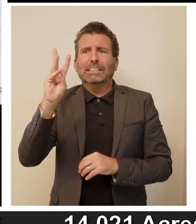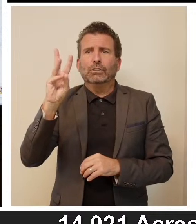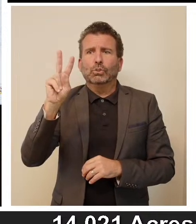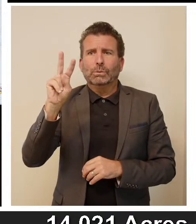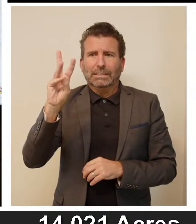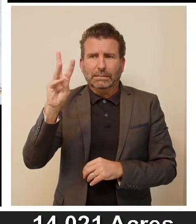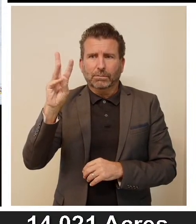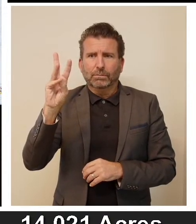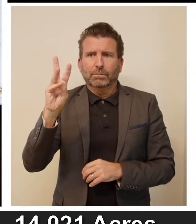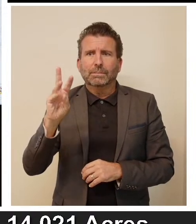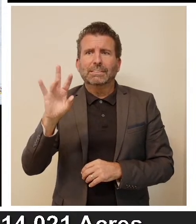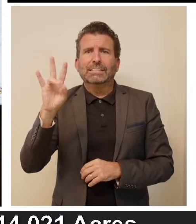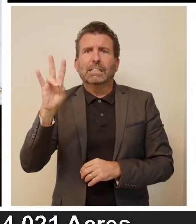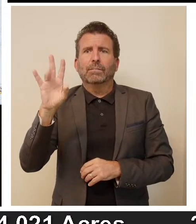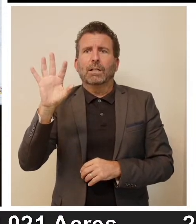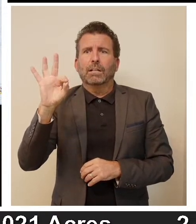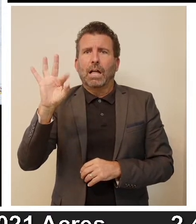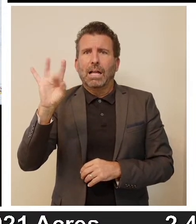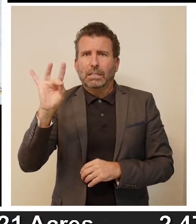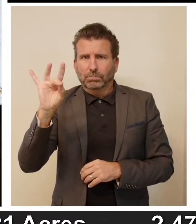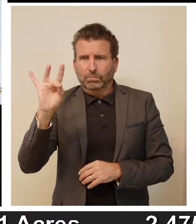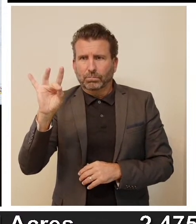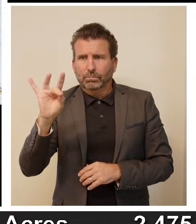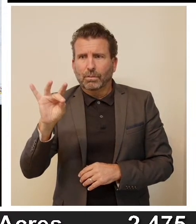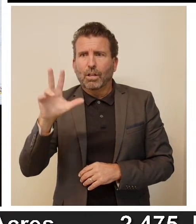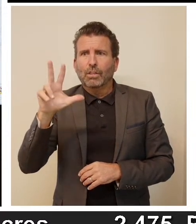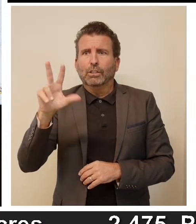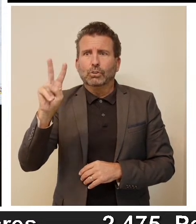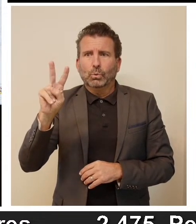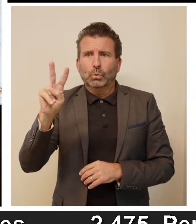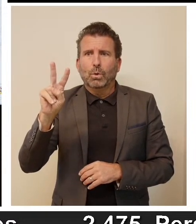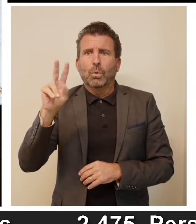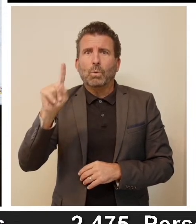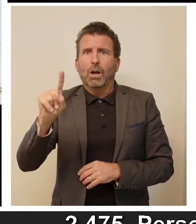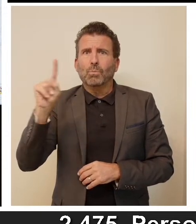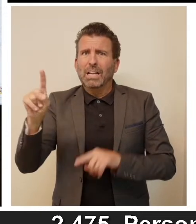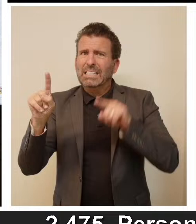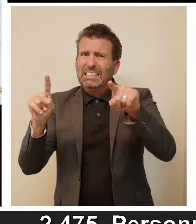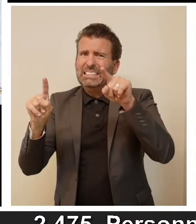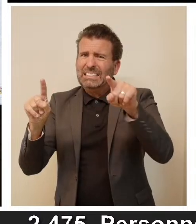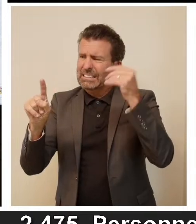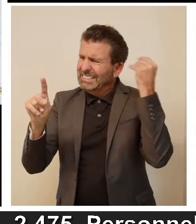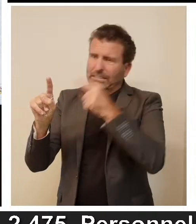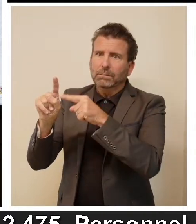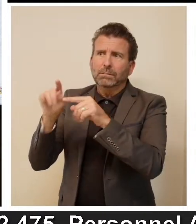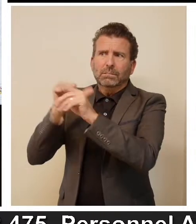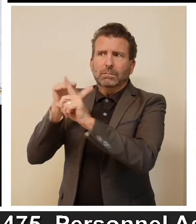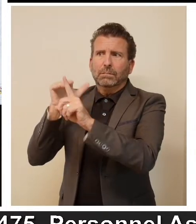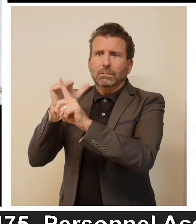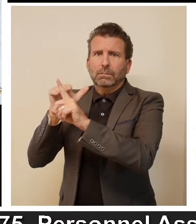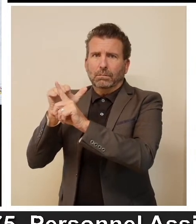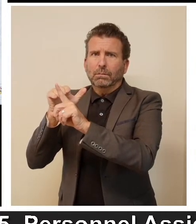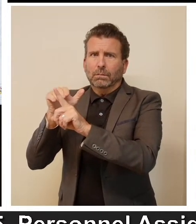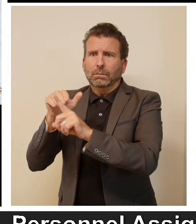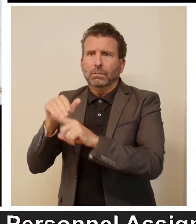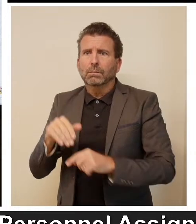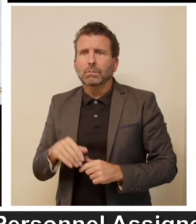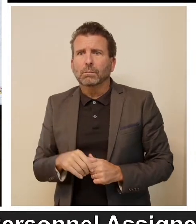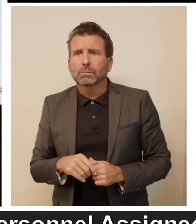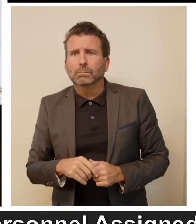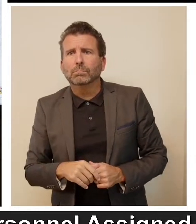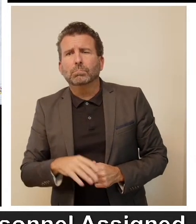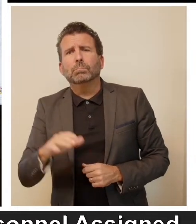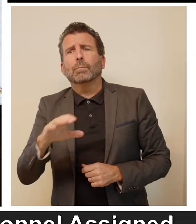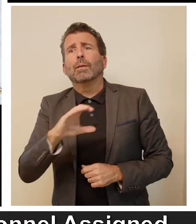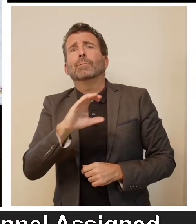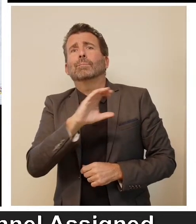626-798-1131. We will respond to calls as needed. The station is fully functioning, and we will take